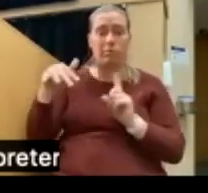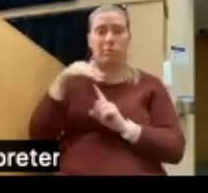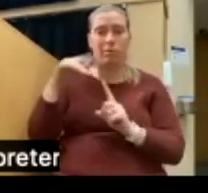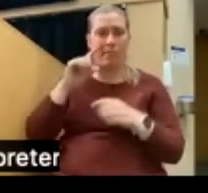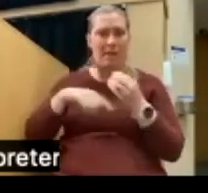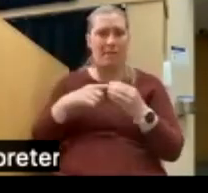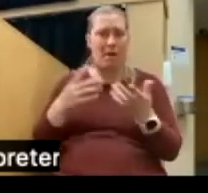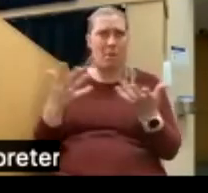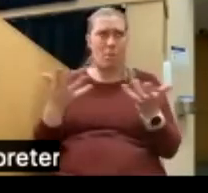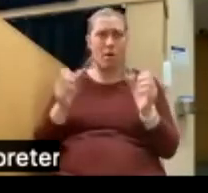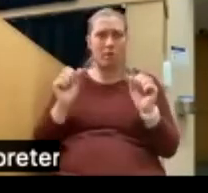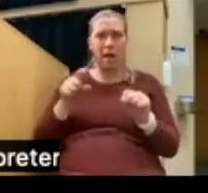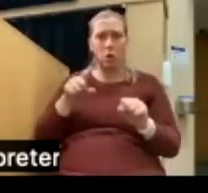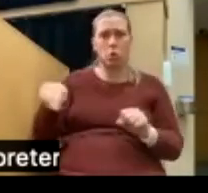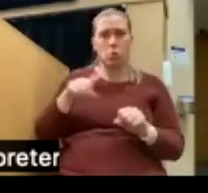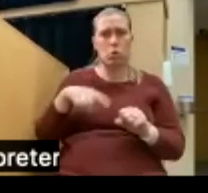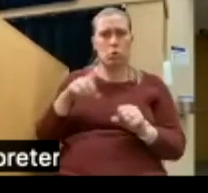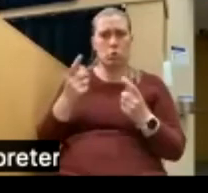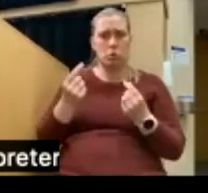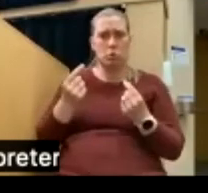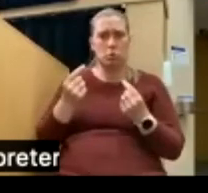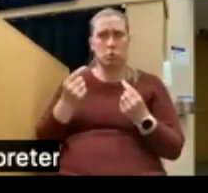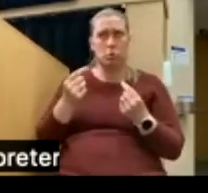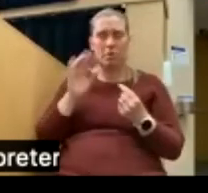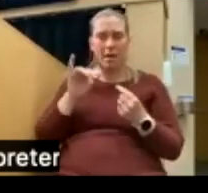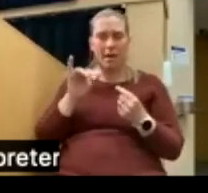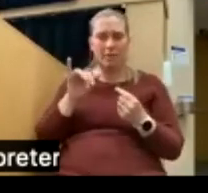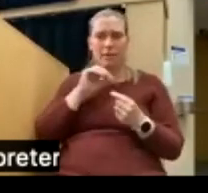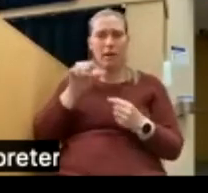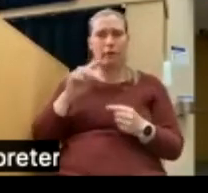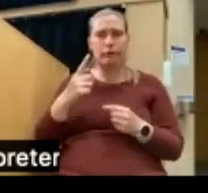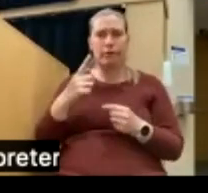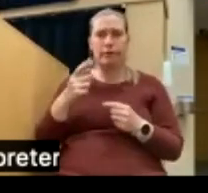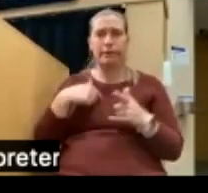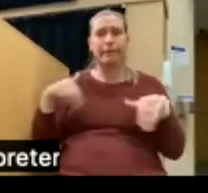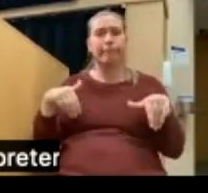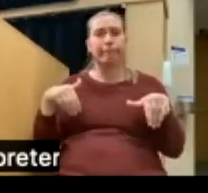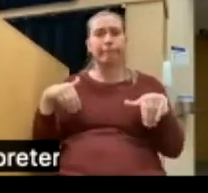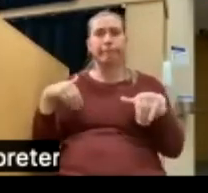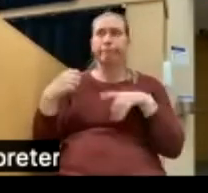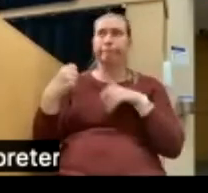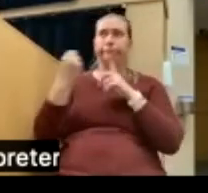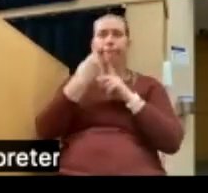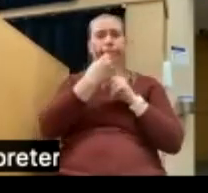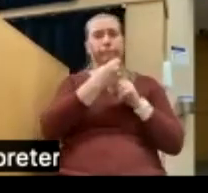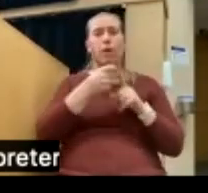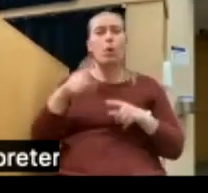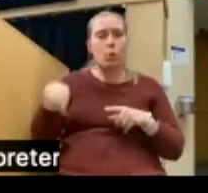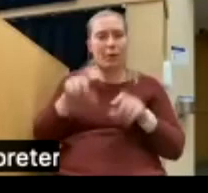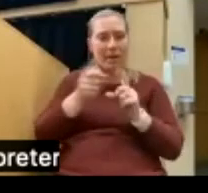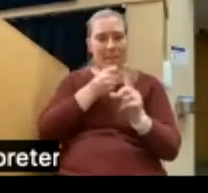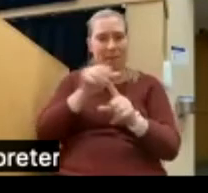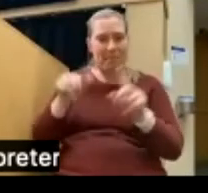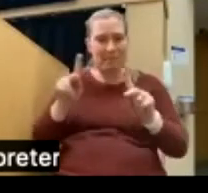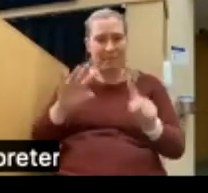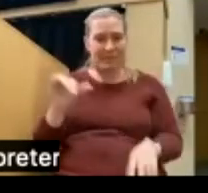could do to, this is where we have so much agency. This isn't just things happening to us. We can also affect the world around us in this lovely ripple effect.